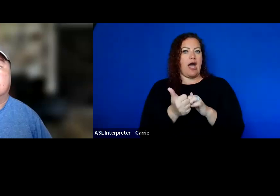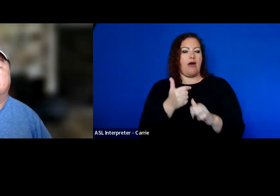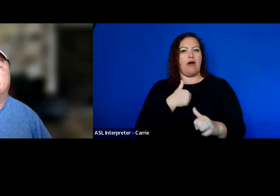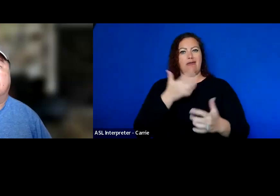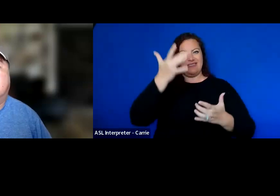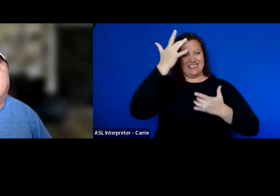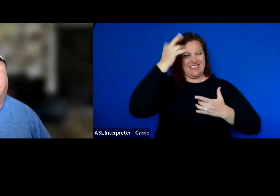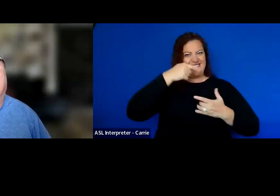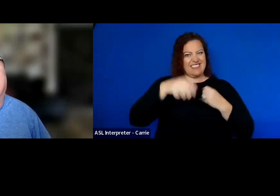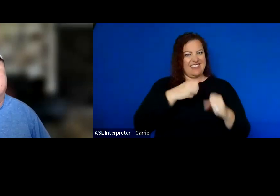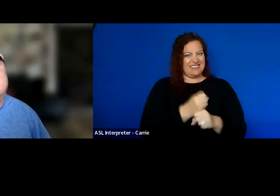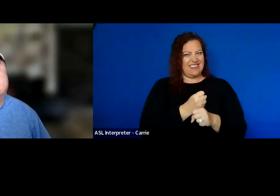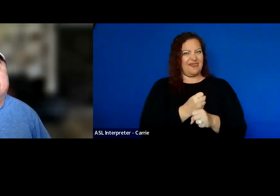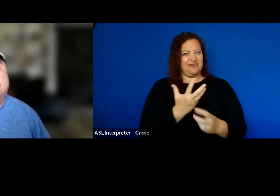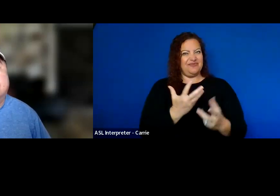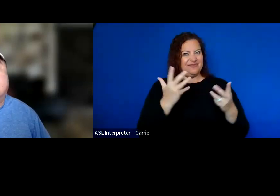this year